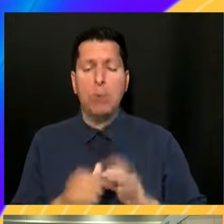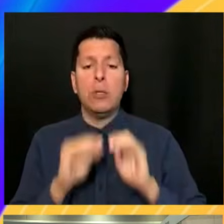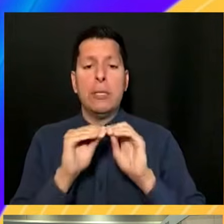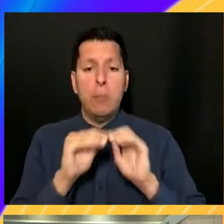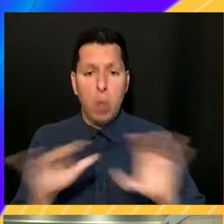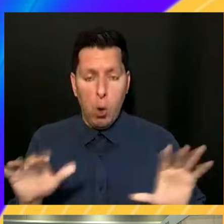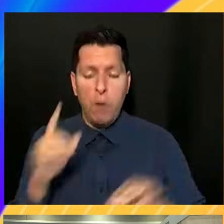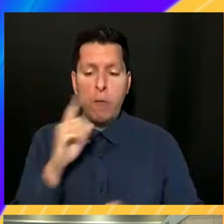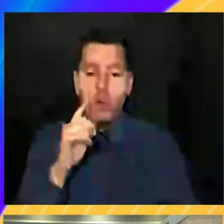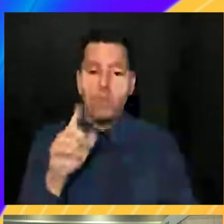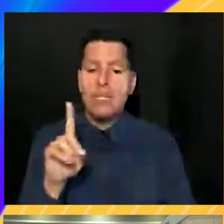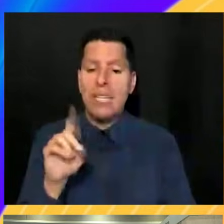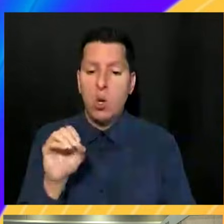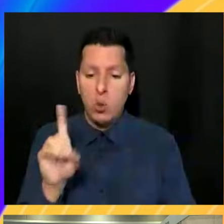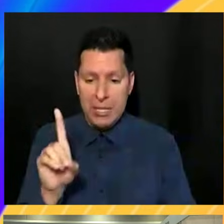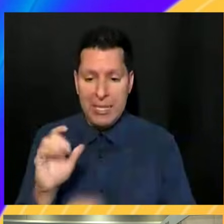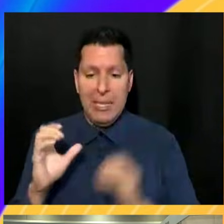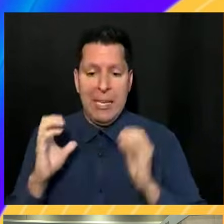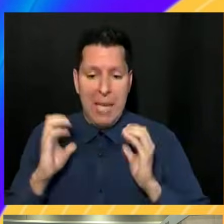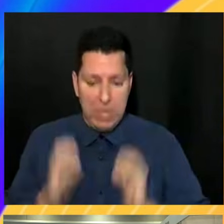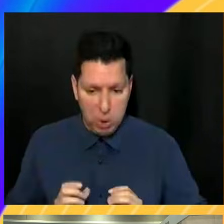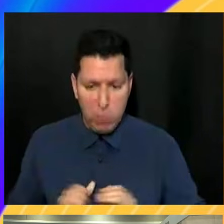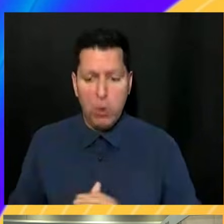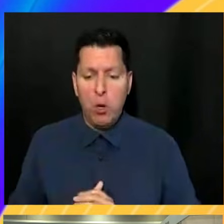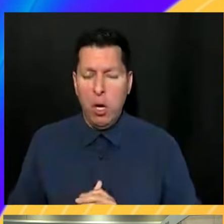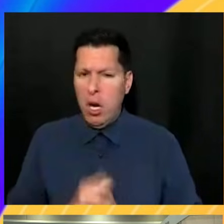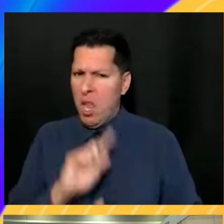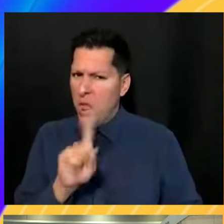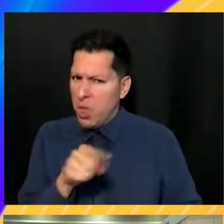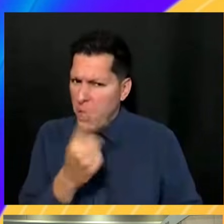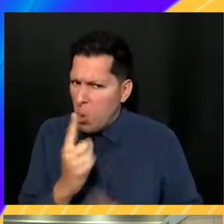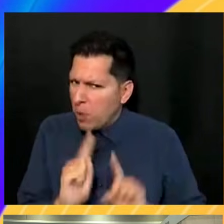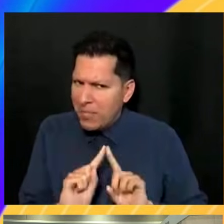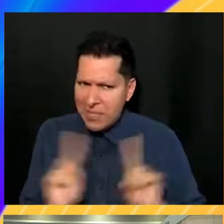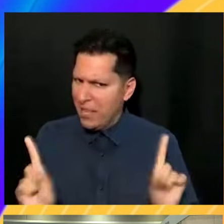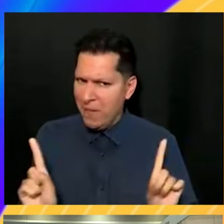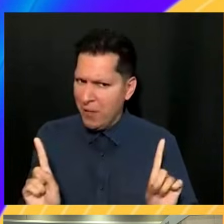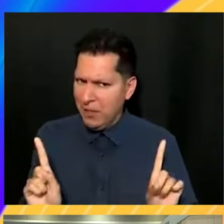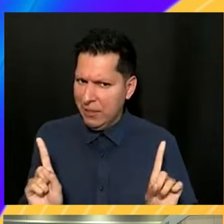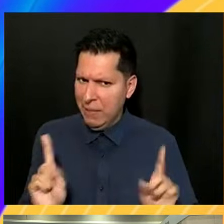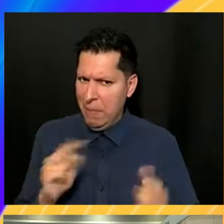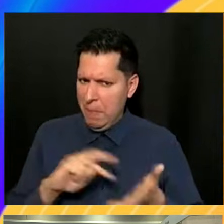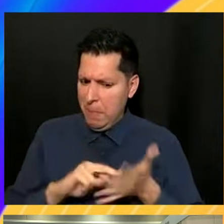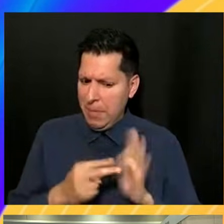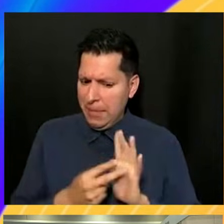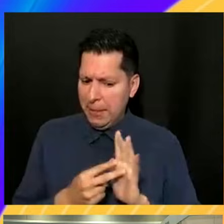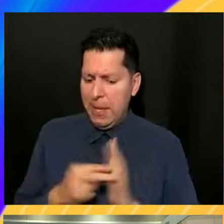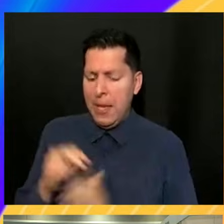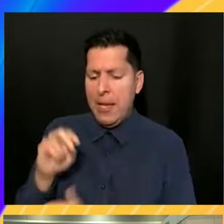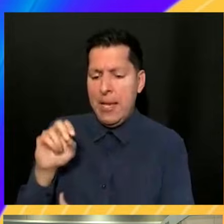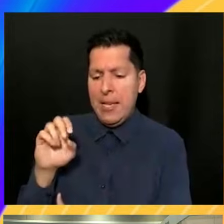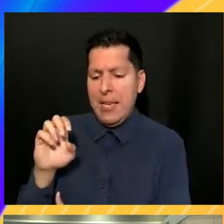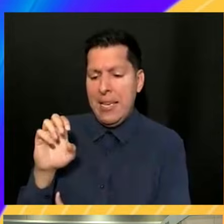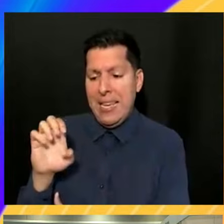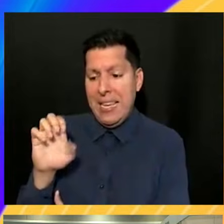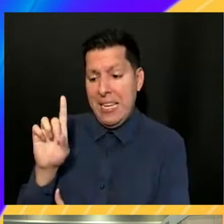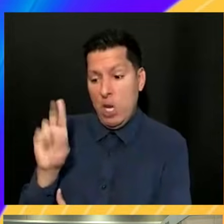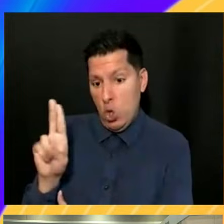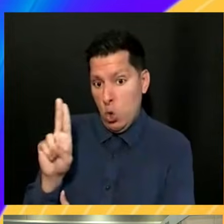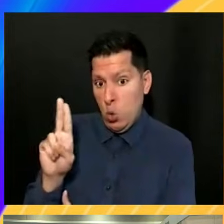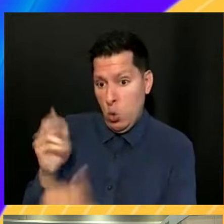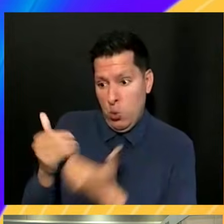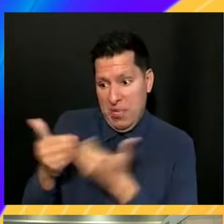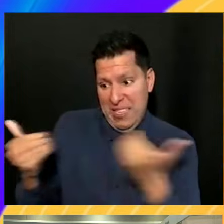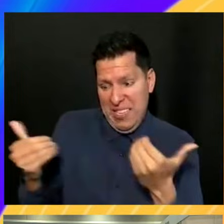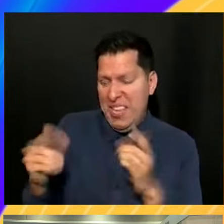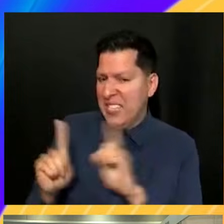customer, and is the only difference for what you're talking about today for the EDU segment just different controls, different, like